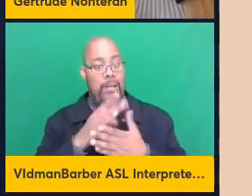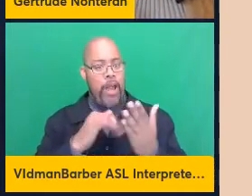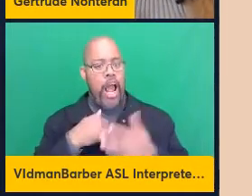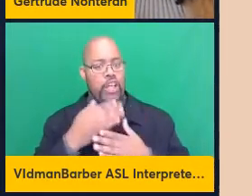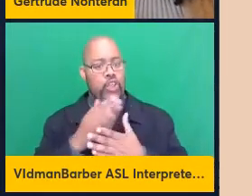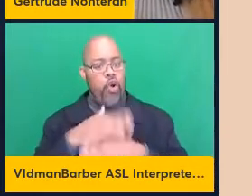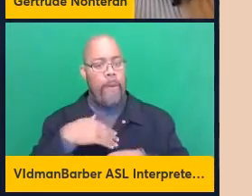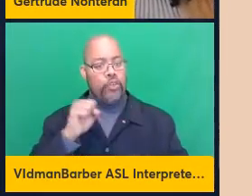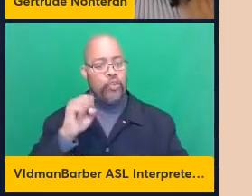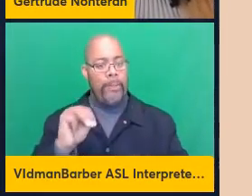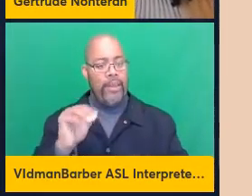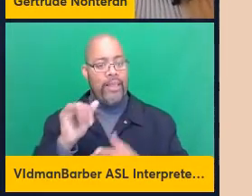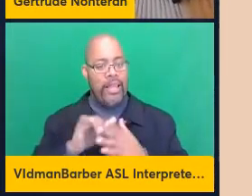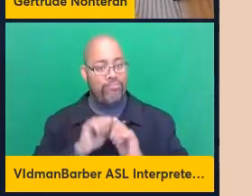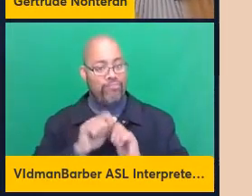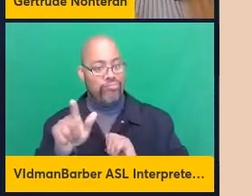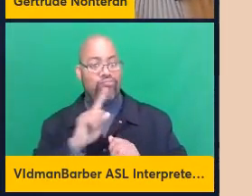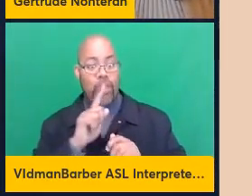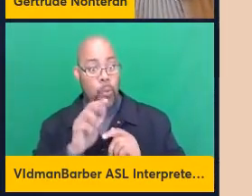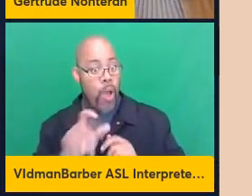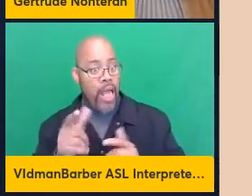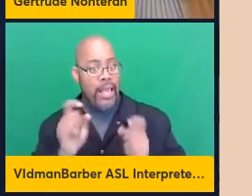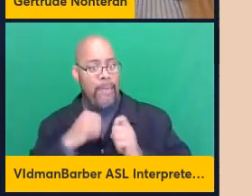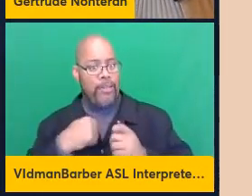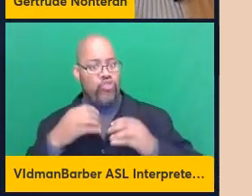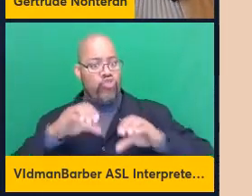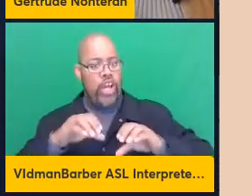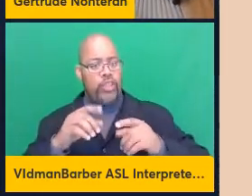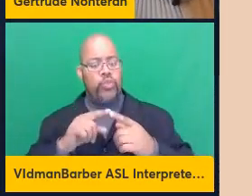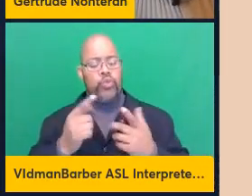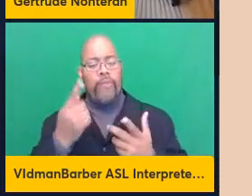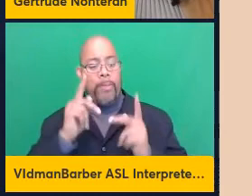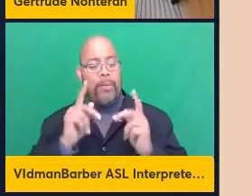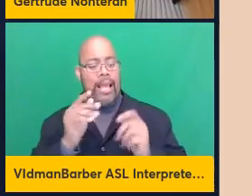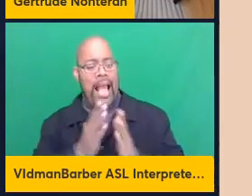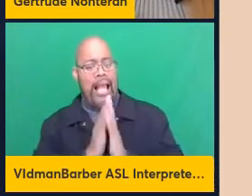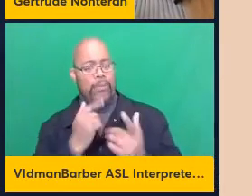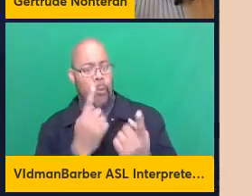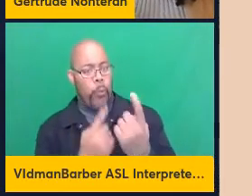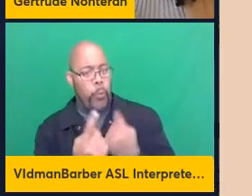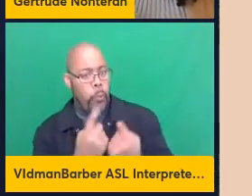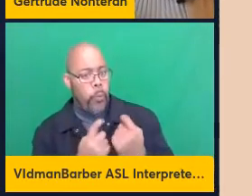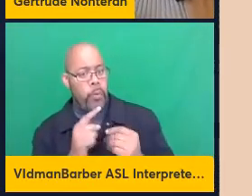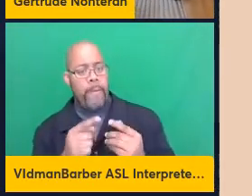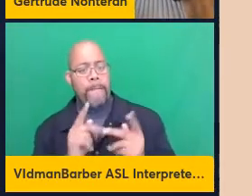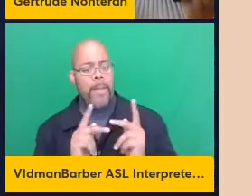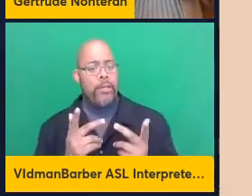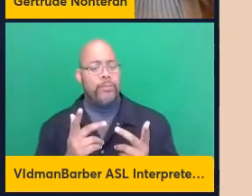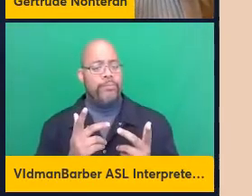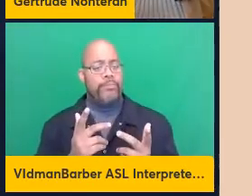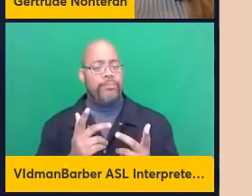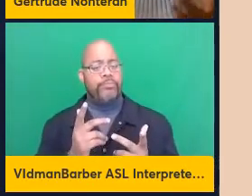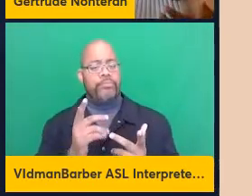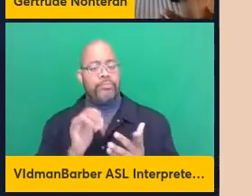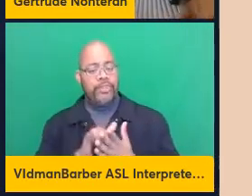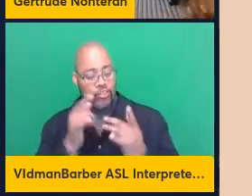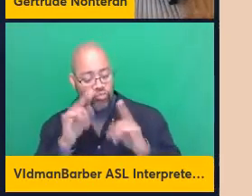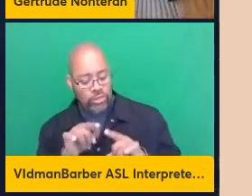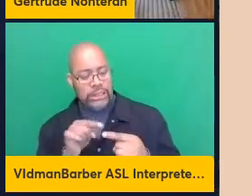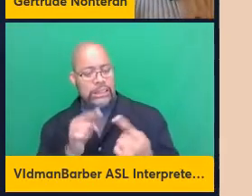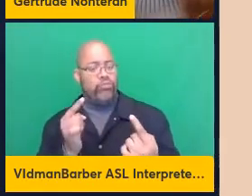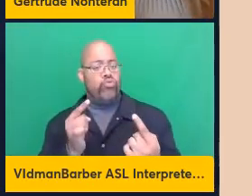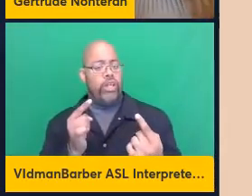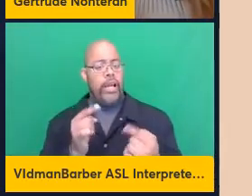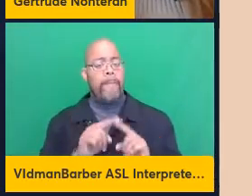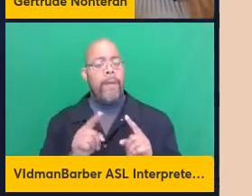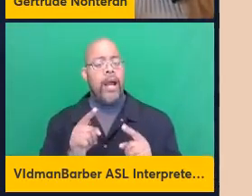on my social media that went over really well, because it gave me a chance to talk, for people to ask me questions, for people to there are people that agree and disagree,